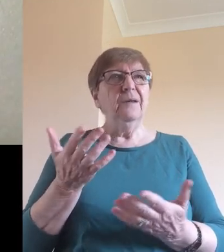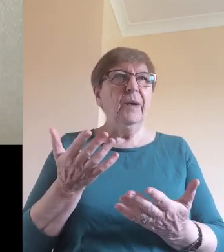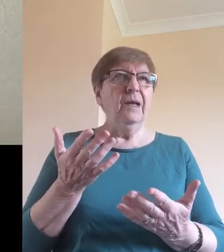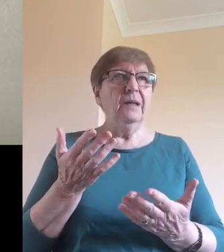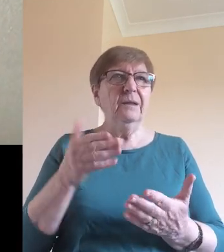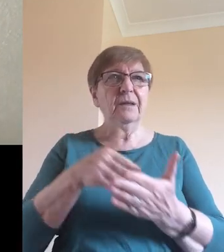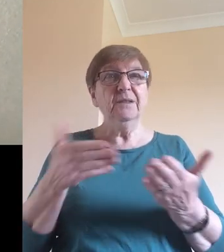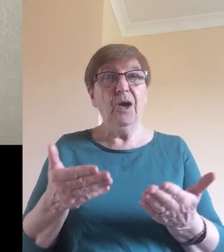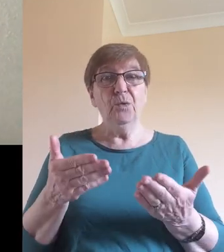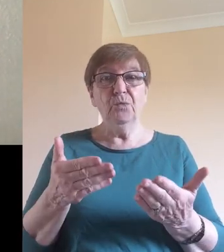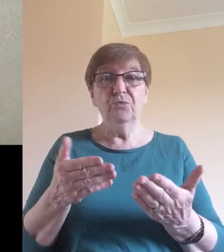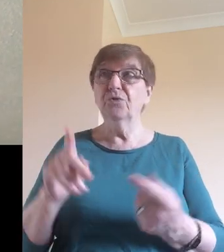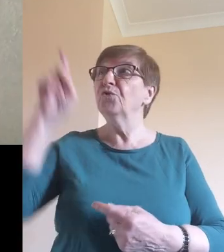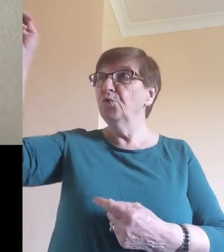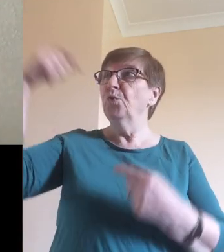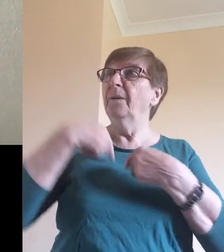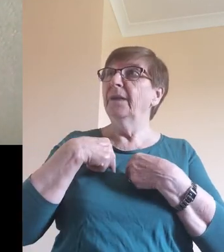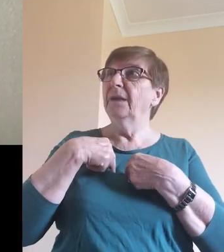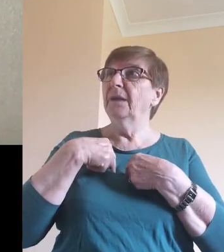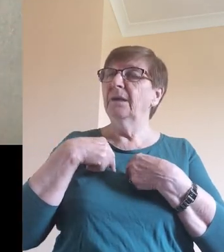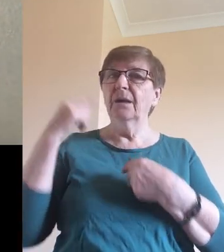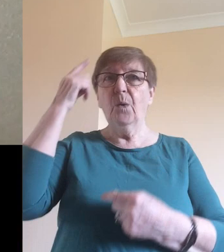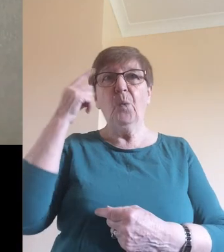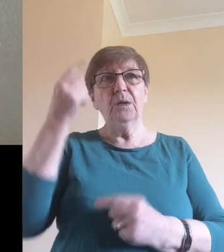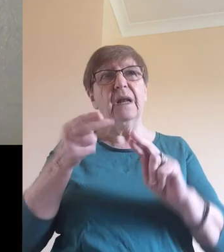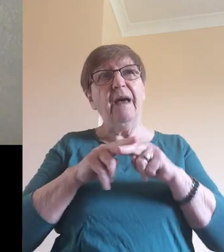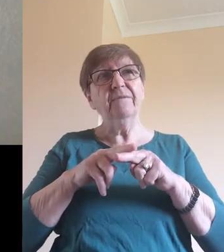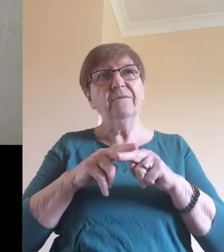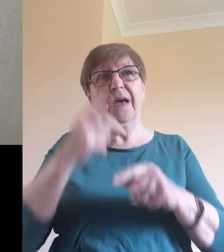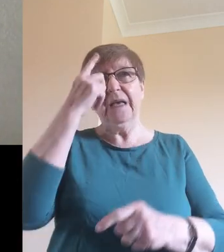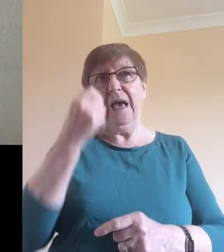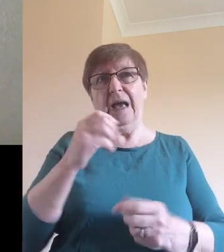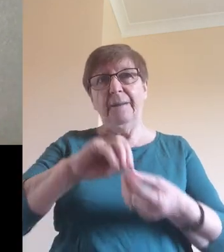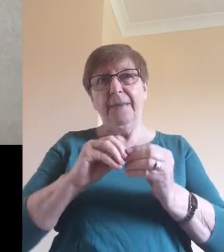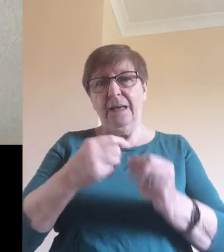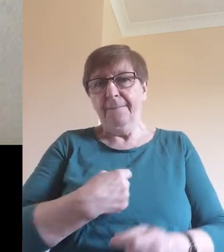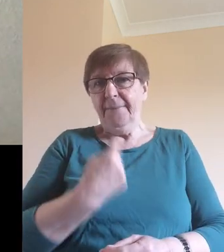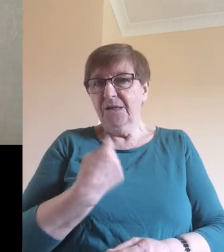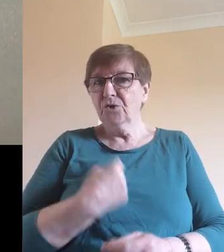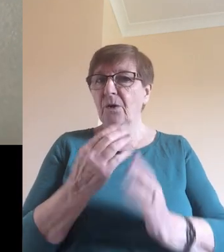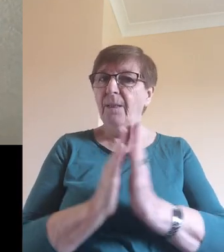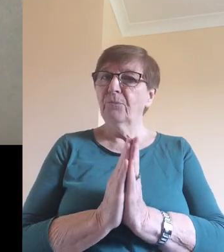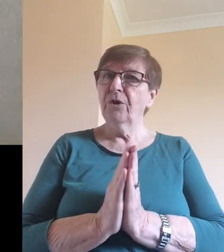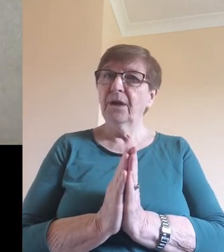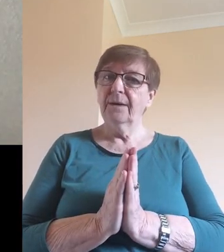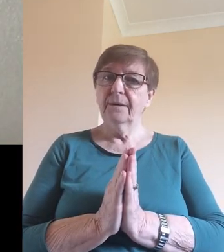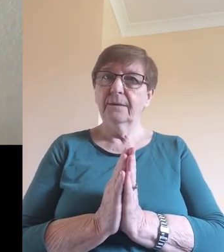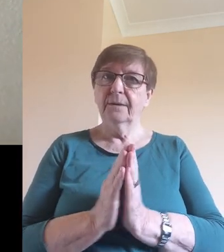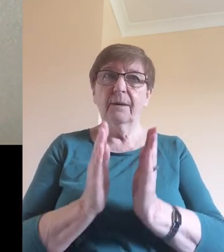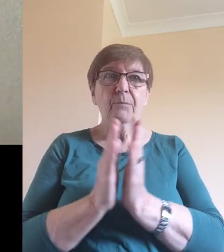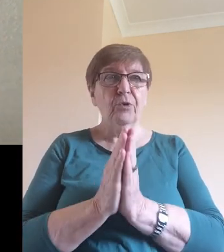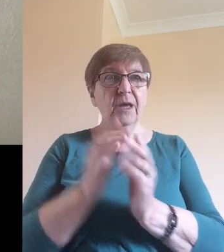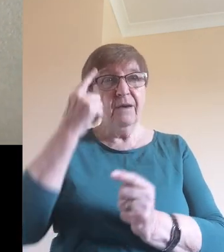it's just you and me that are here, I wonder if I could be maybe a wee bit more personal in my prayers and pray